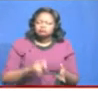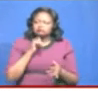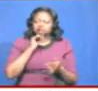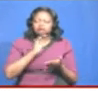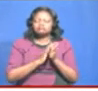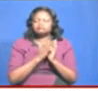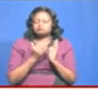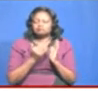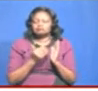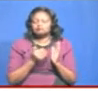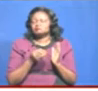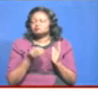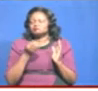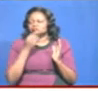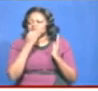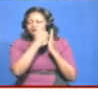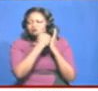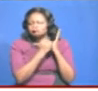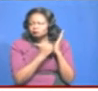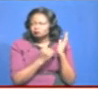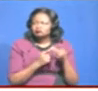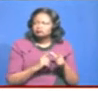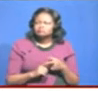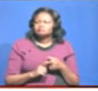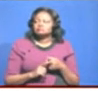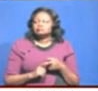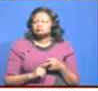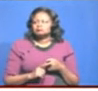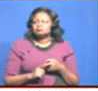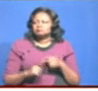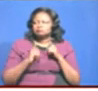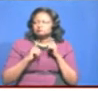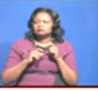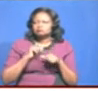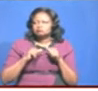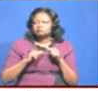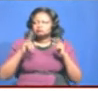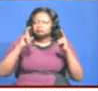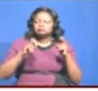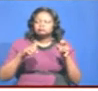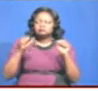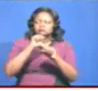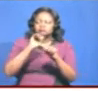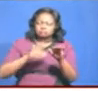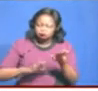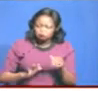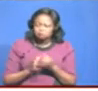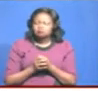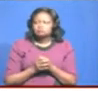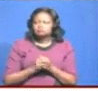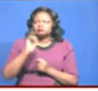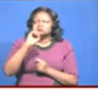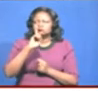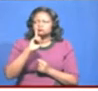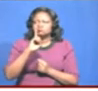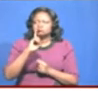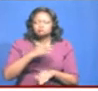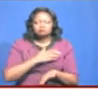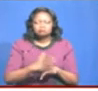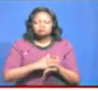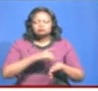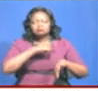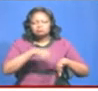decide by our own. Also, I would like to address an issue about traffic jam. Nairobi, you waste 4 hours